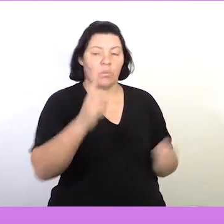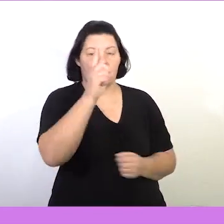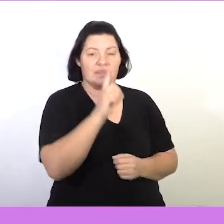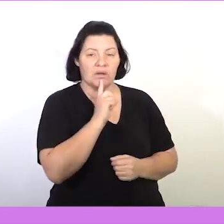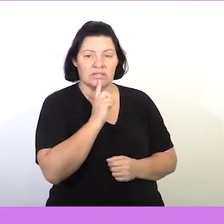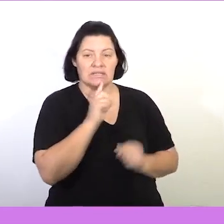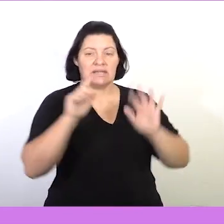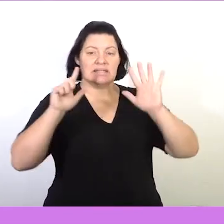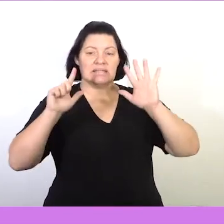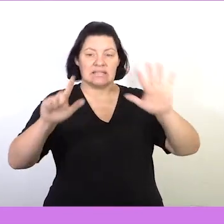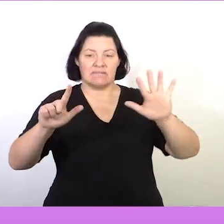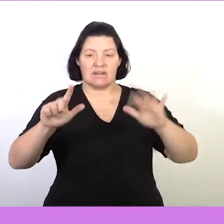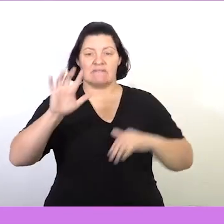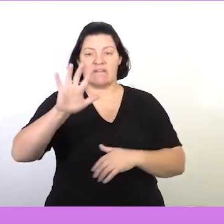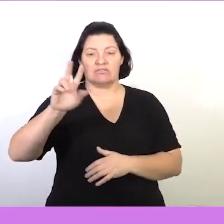profit of